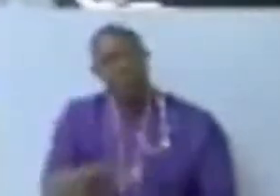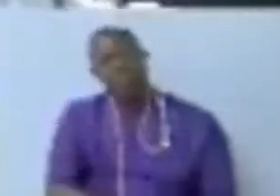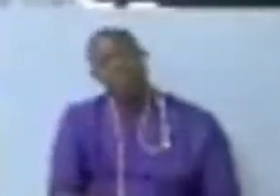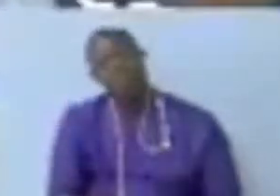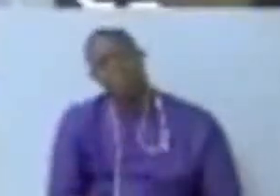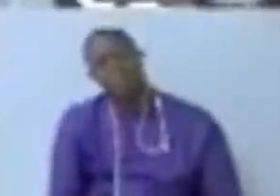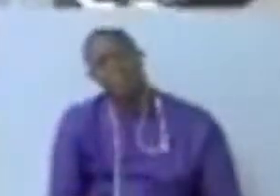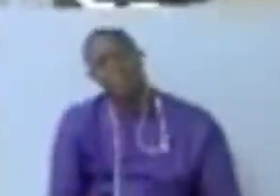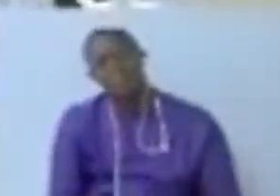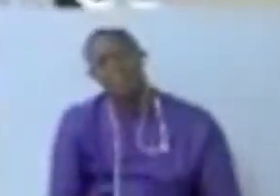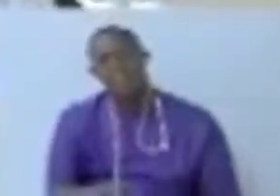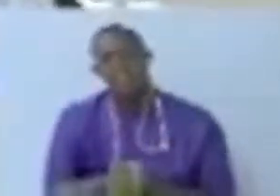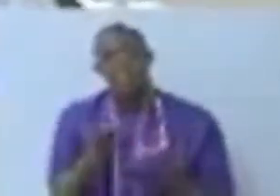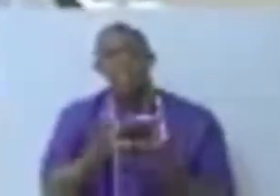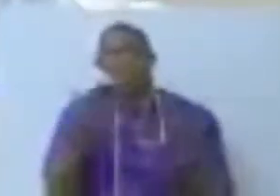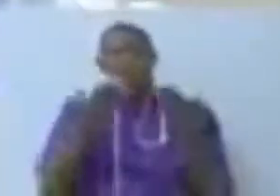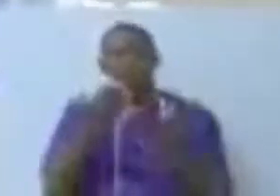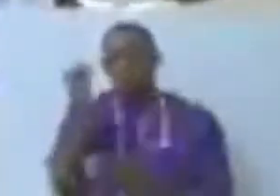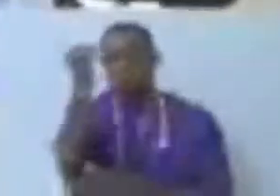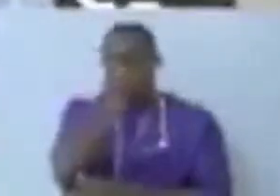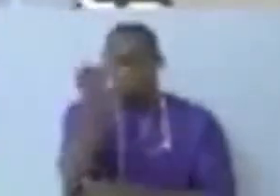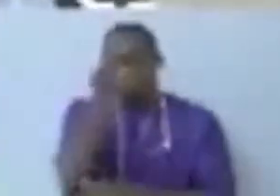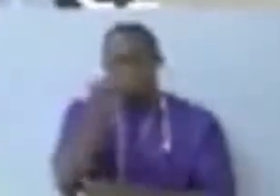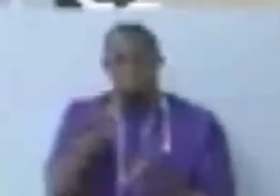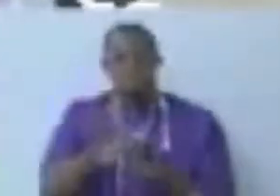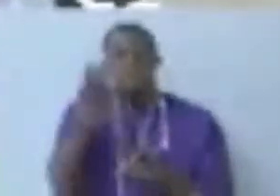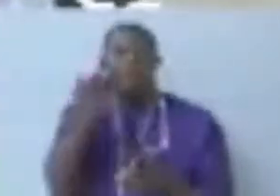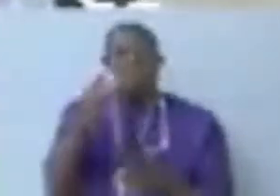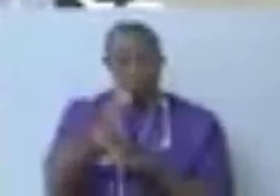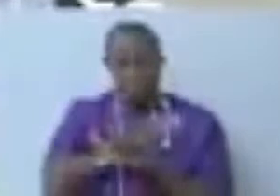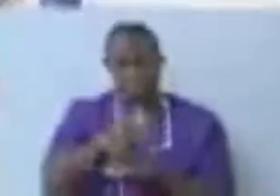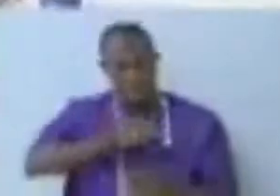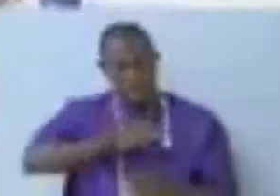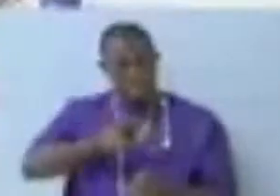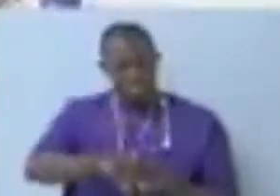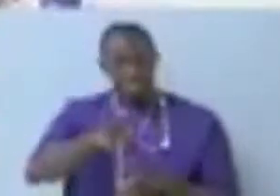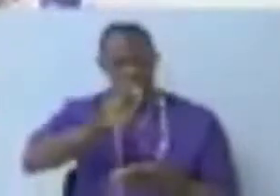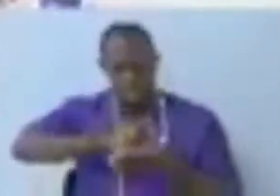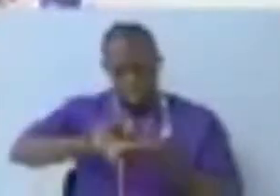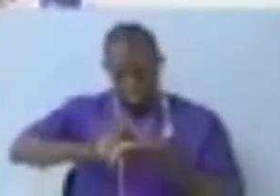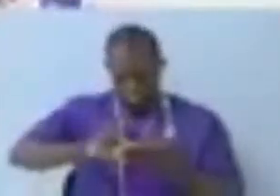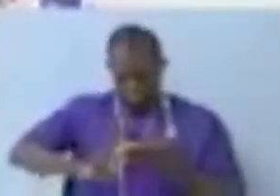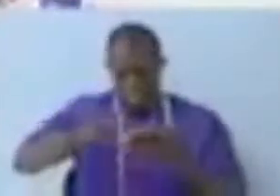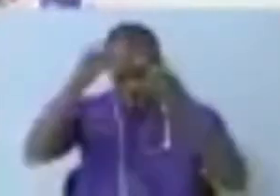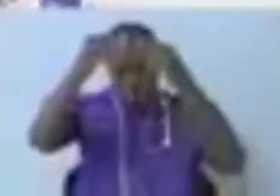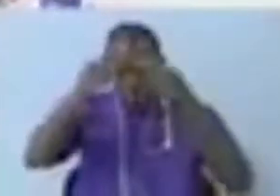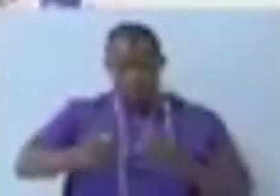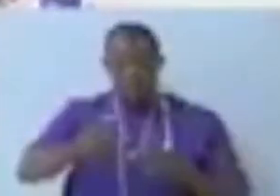Because when he was writing that particular statement, he clearly stated